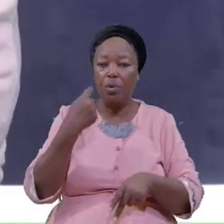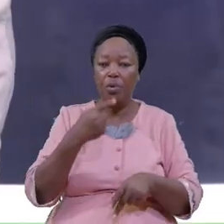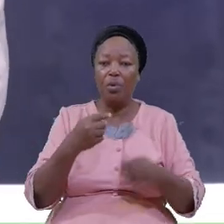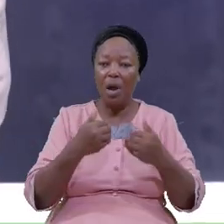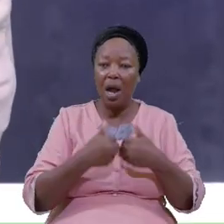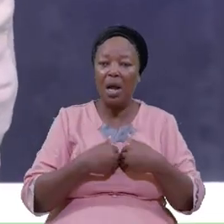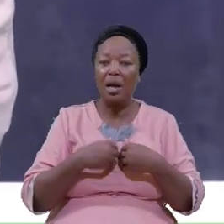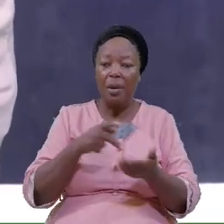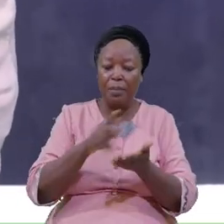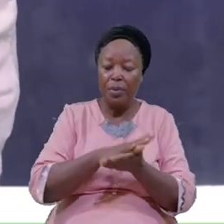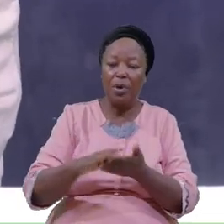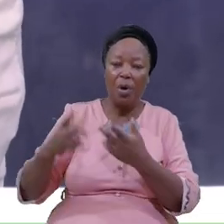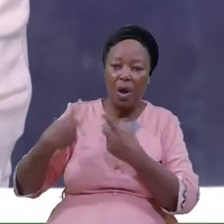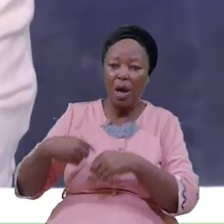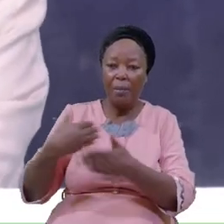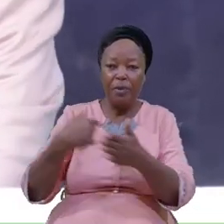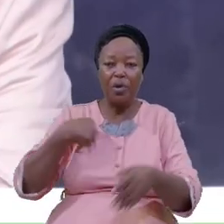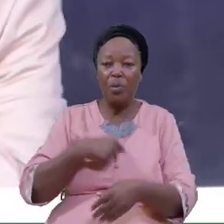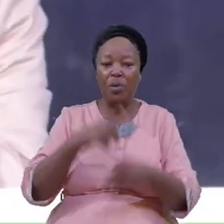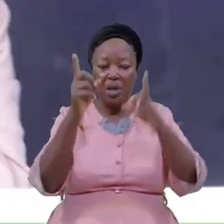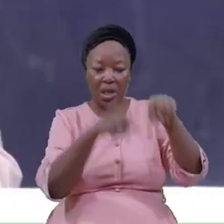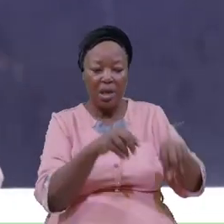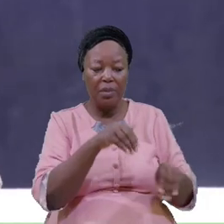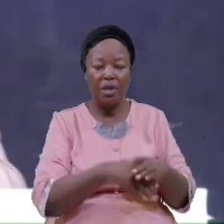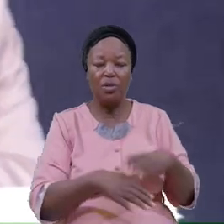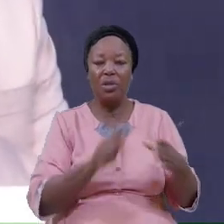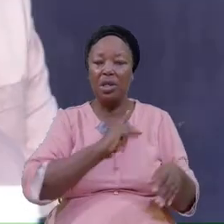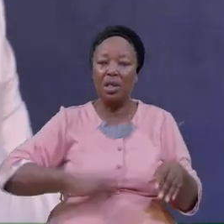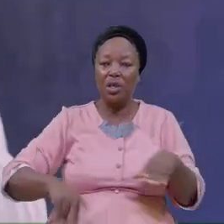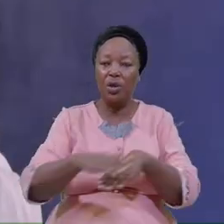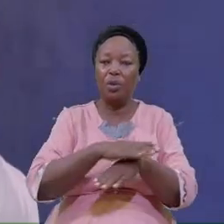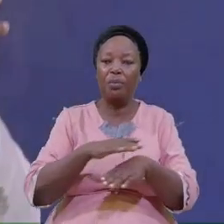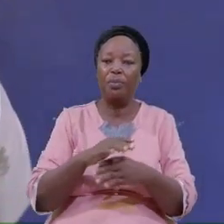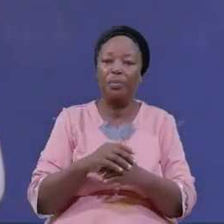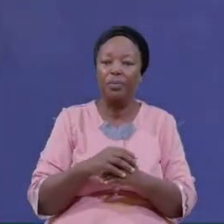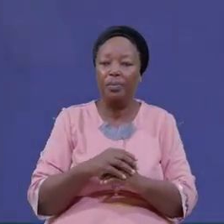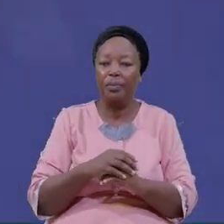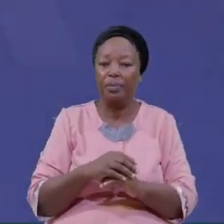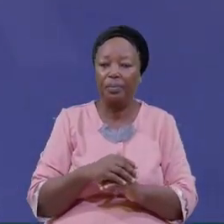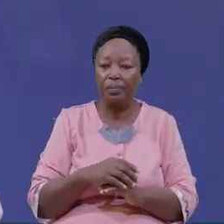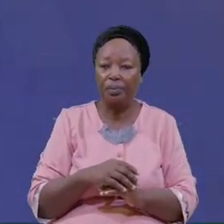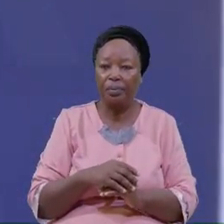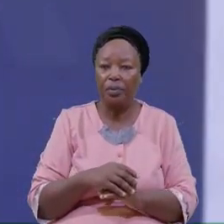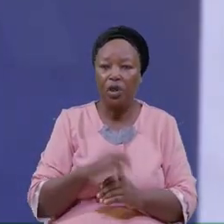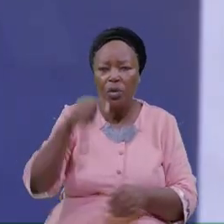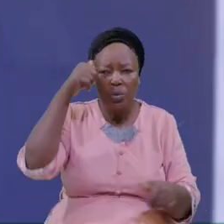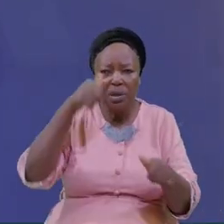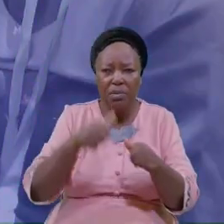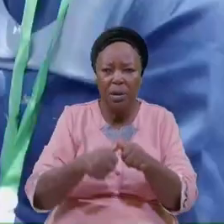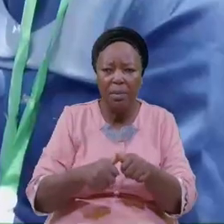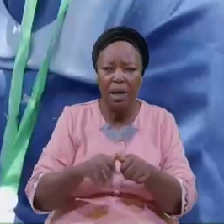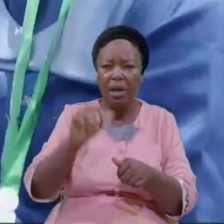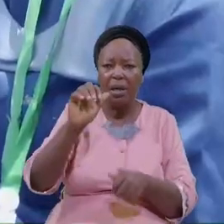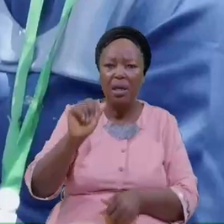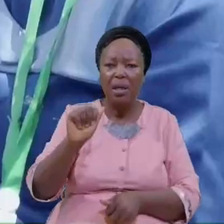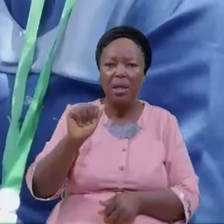came into the kingdom. Les gens qui avaient le cœur pur avant que nous venions you dans remember le royaume. Enoch?